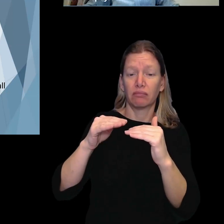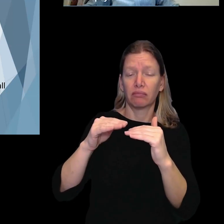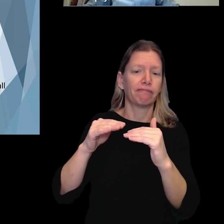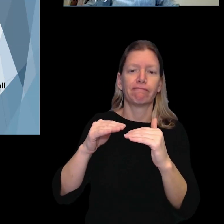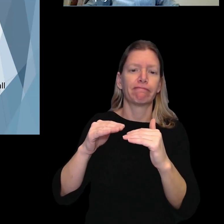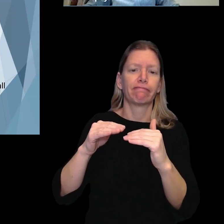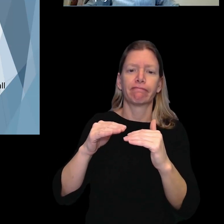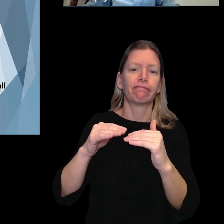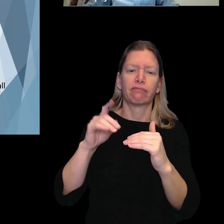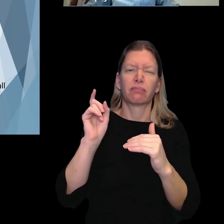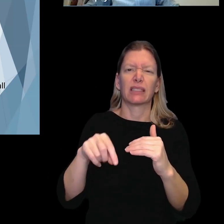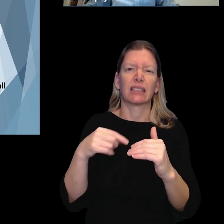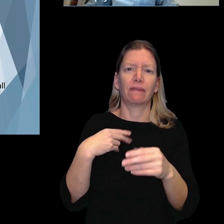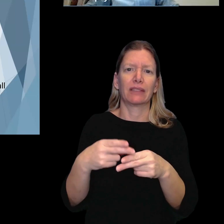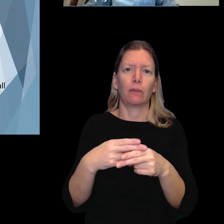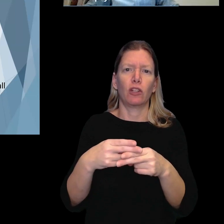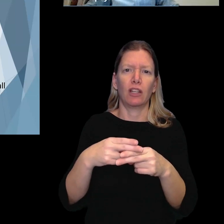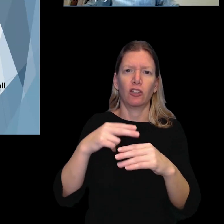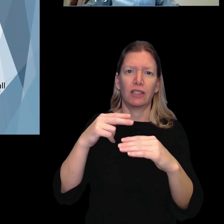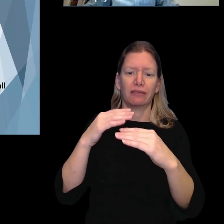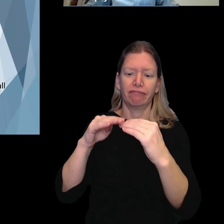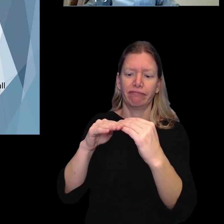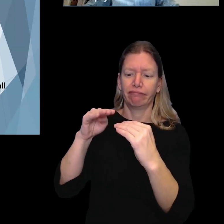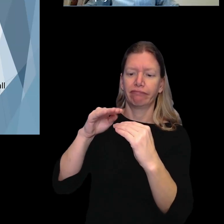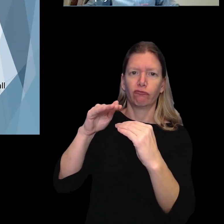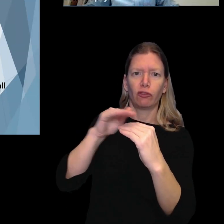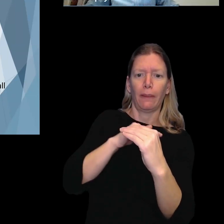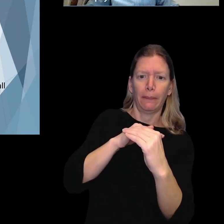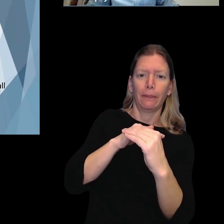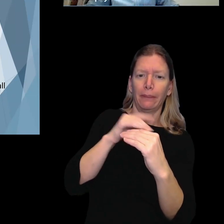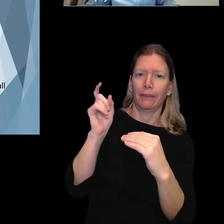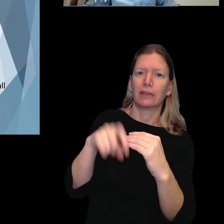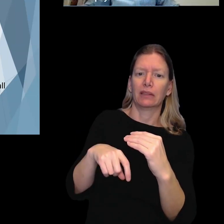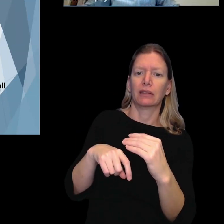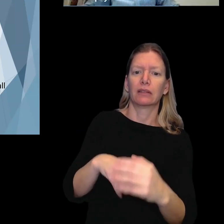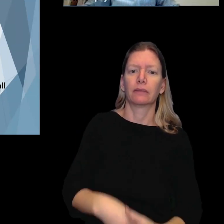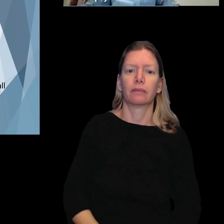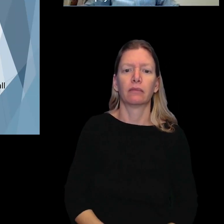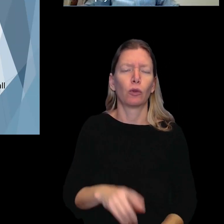lip that is more than half an inch does need to have at least some sort of temporary